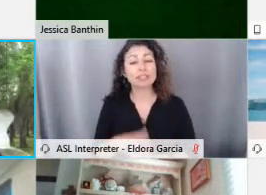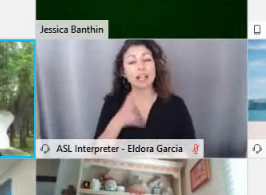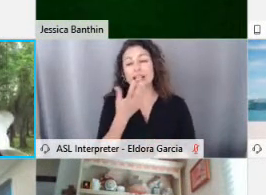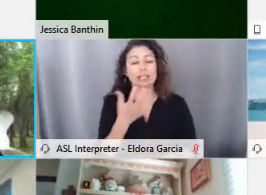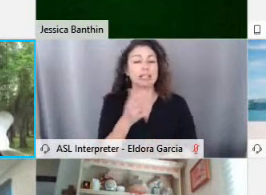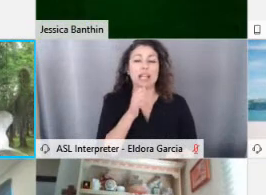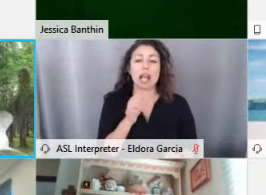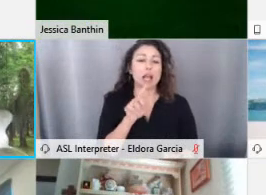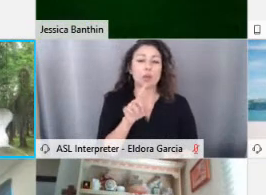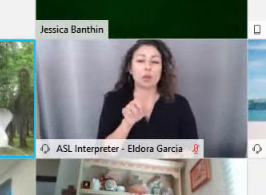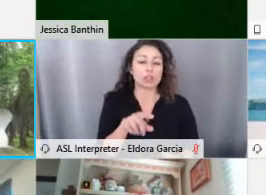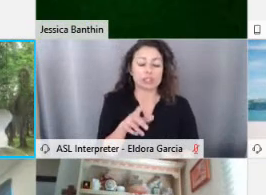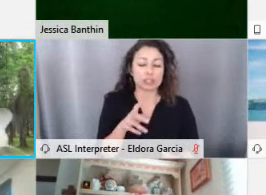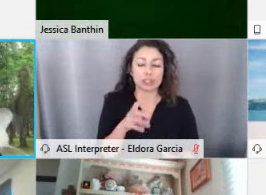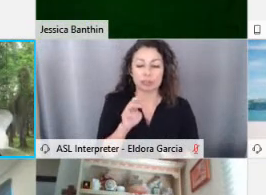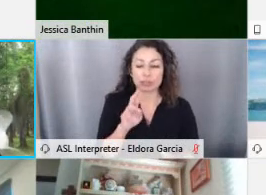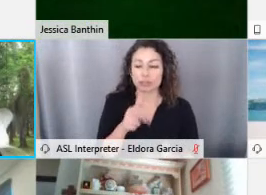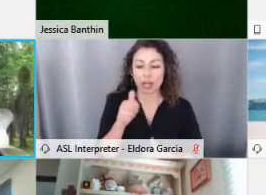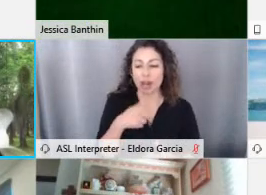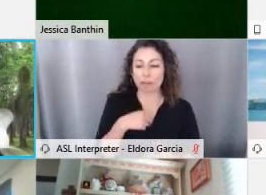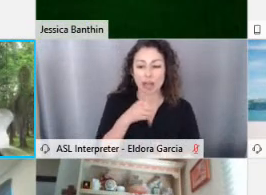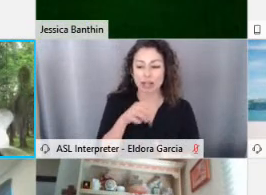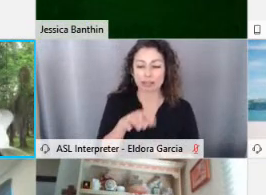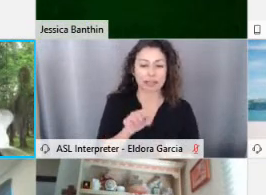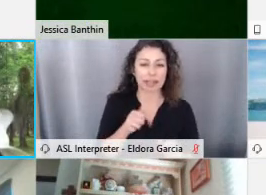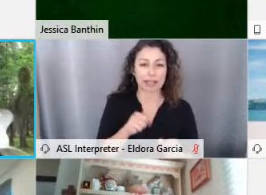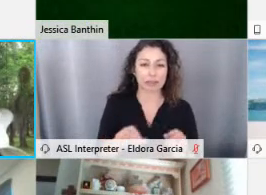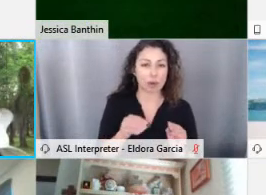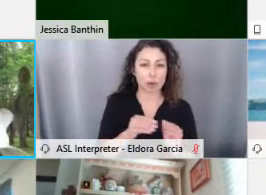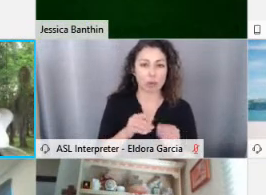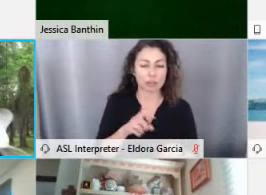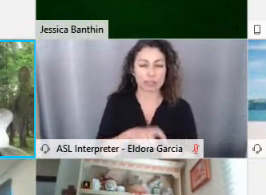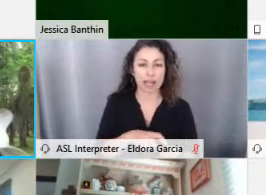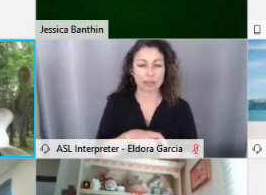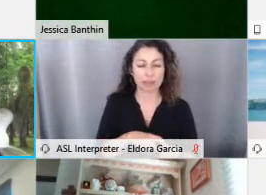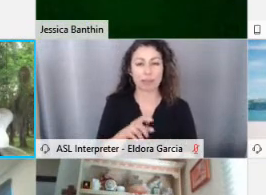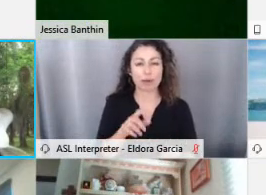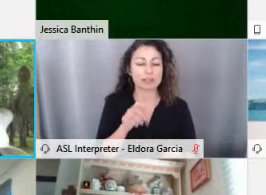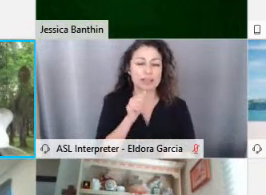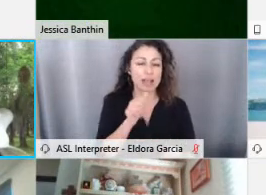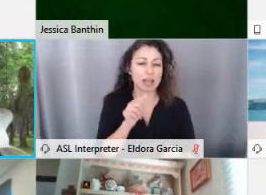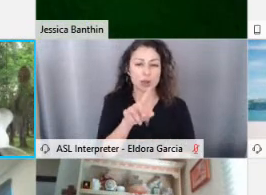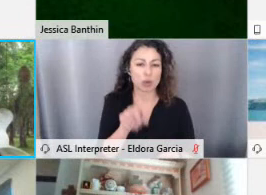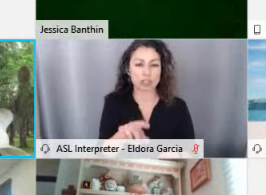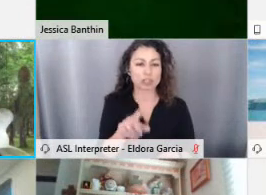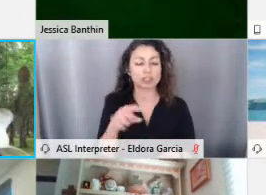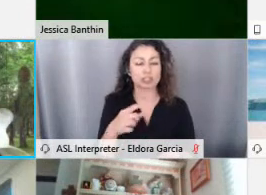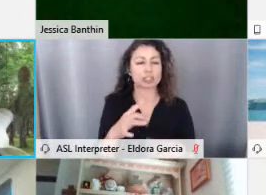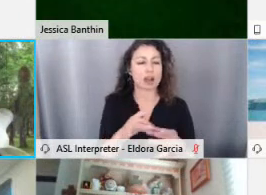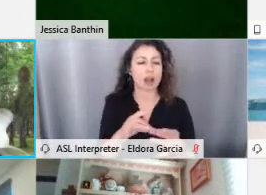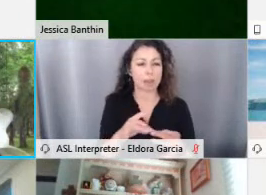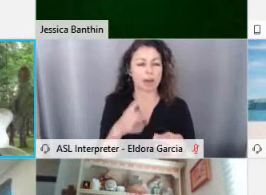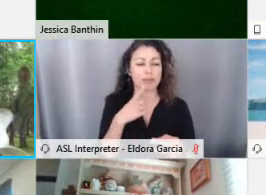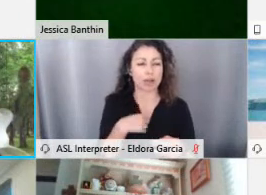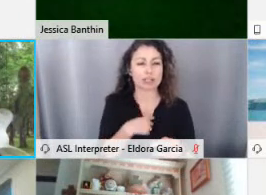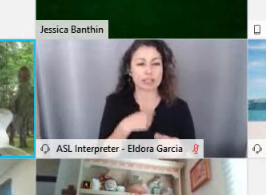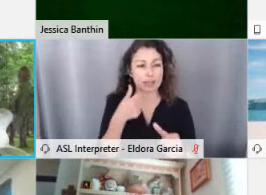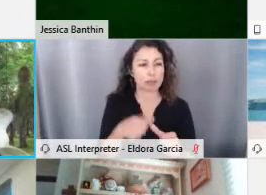So it's not a question, Mr. Chair, I won't take any more time in that regard, just comments for us to